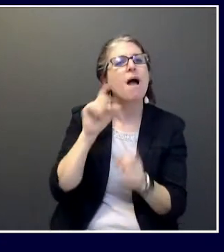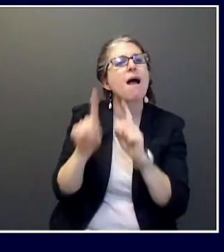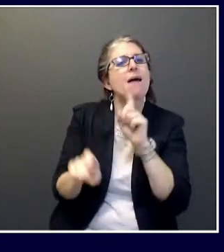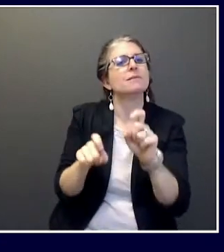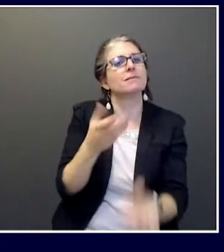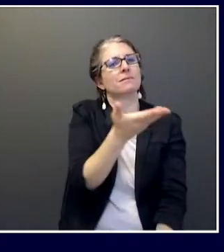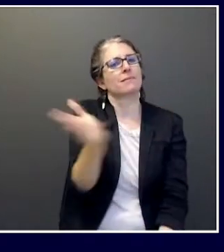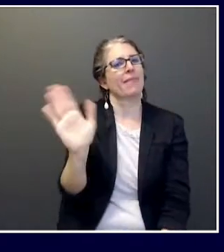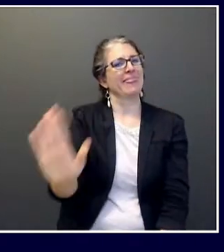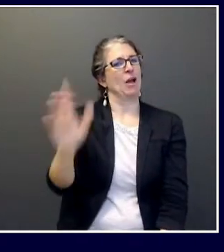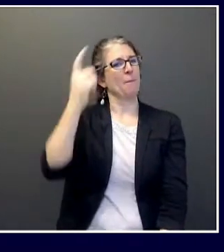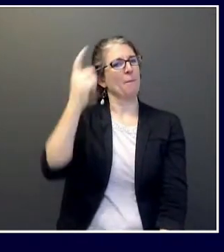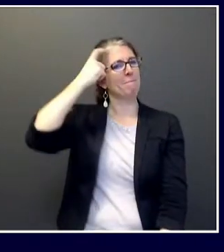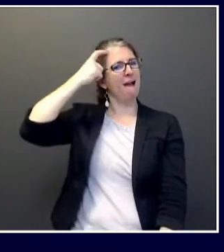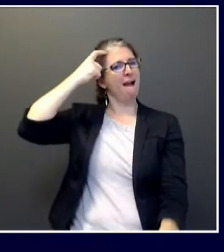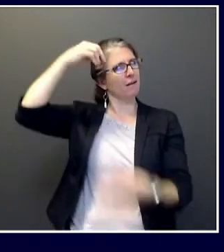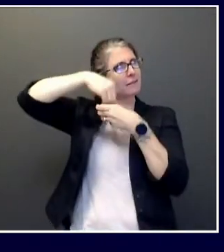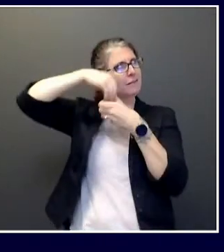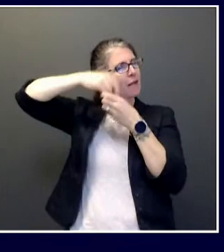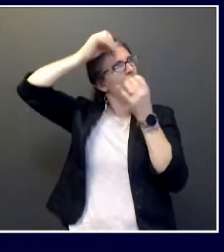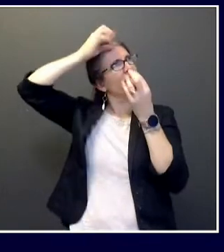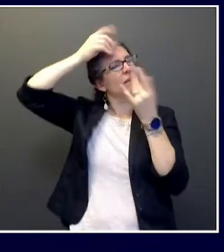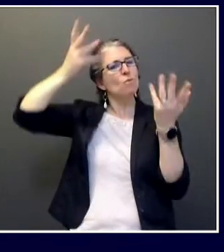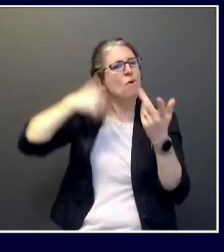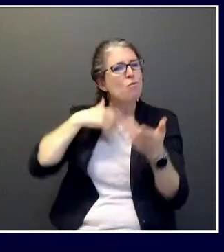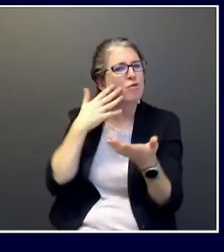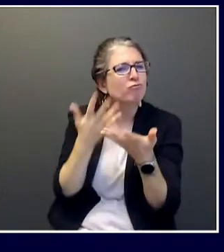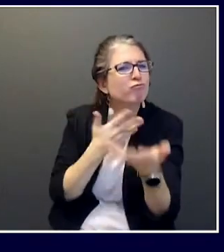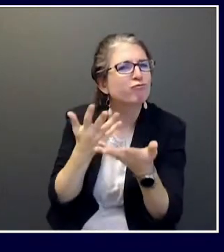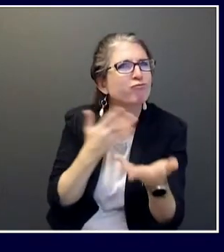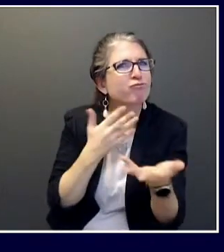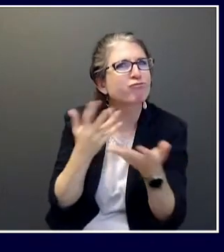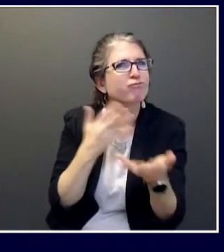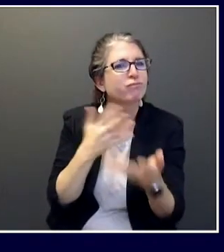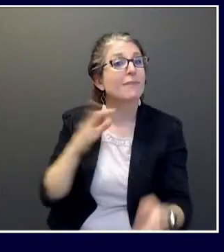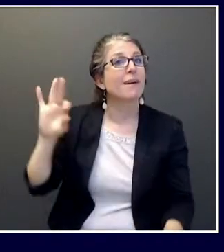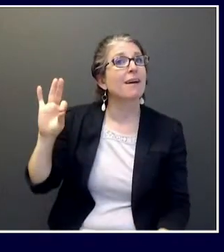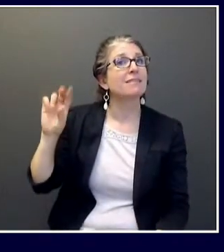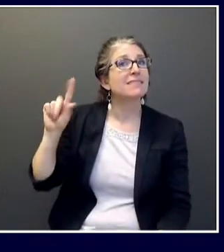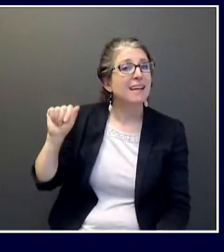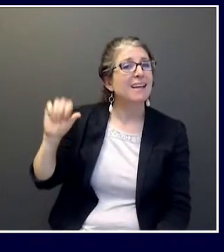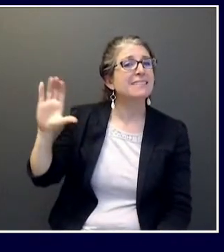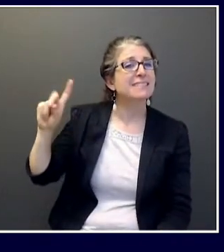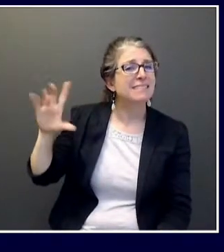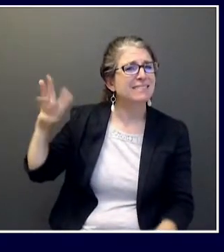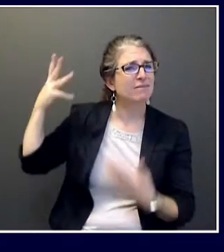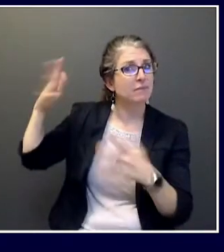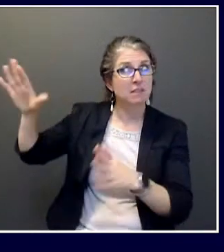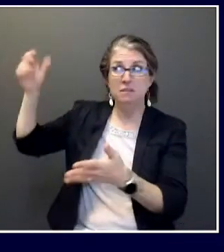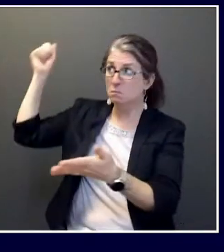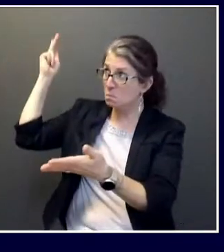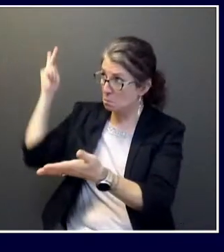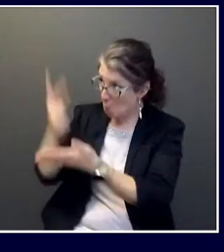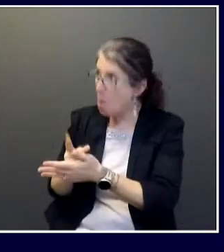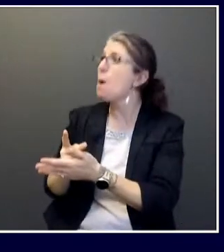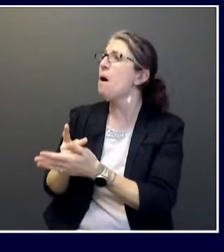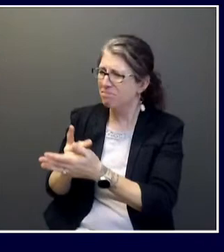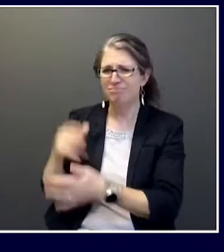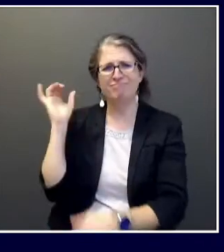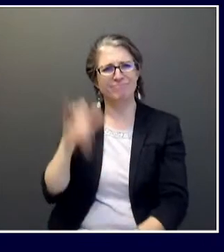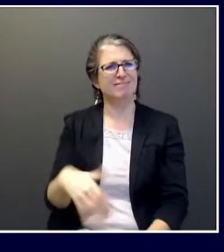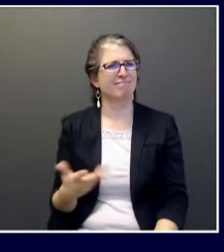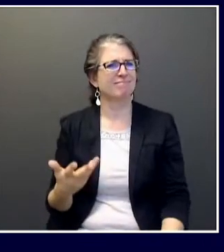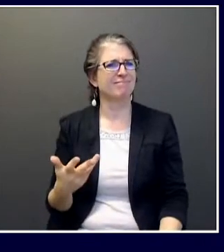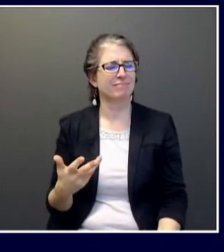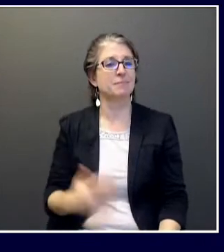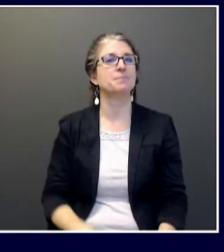show that the vaccine is safe and effective. Thank you both. That's all I got. Thanks, Eric. Over to Ryan from